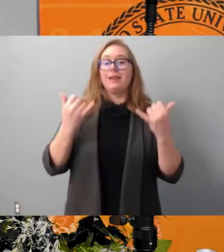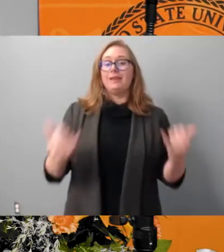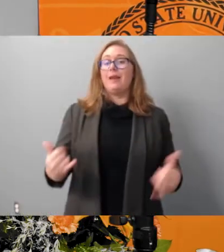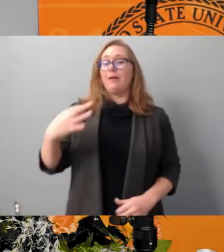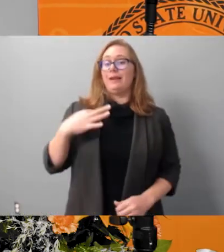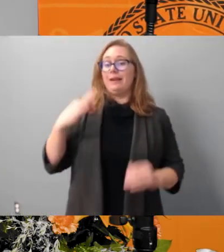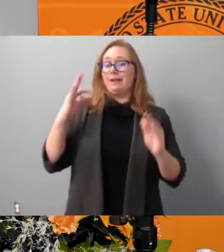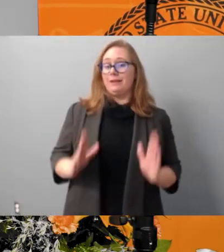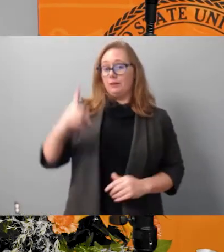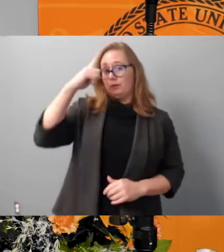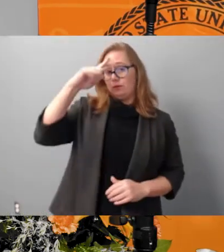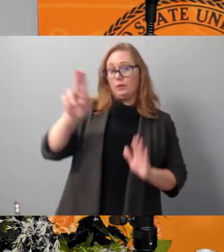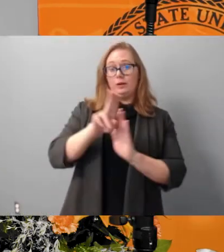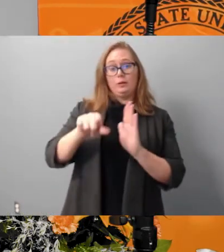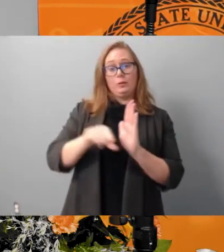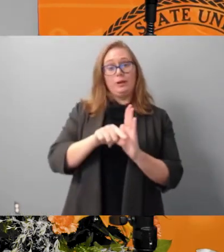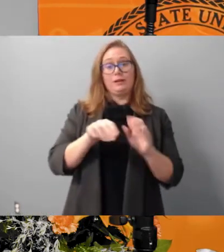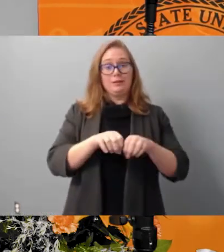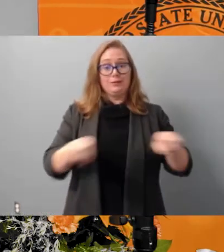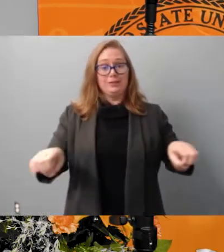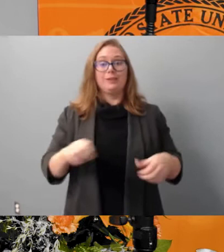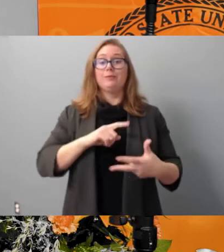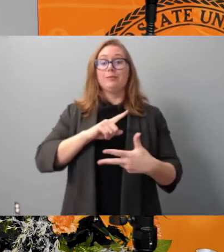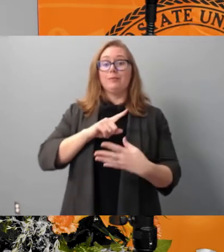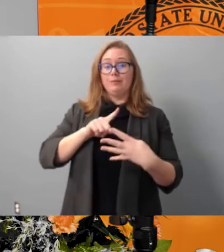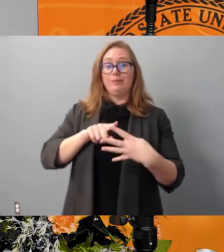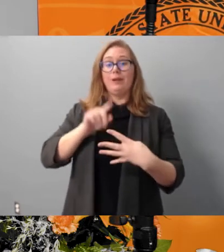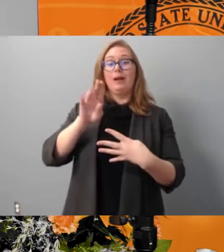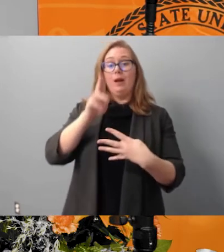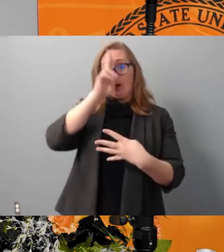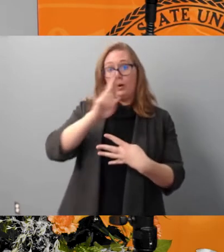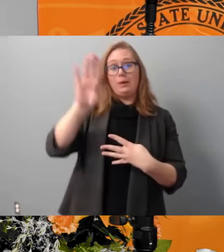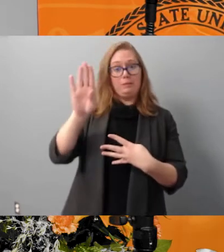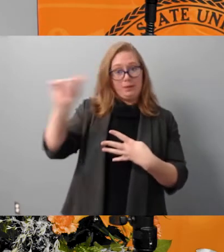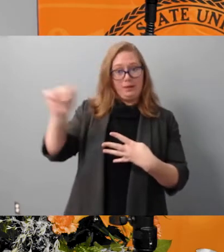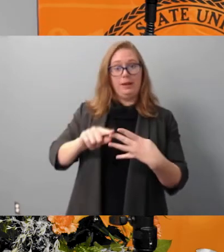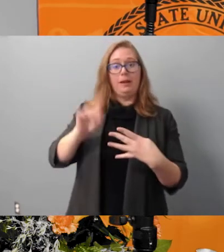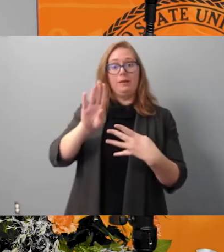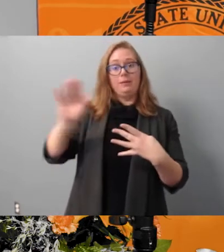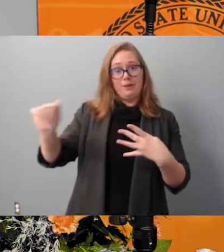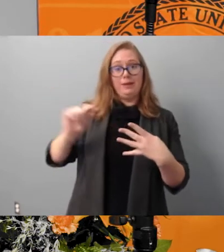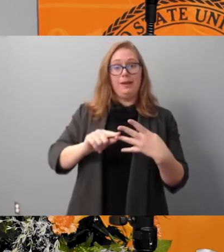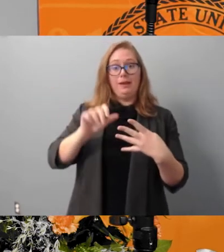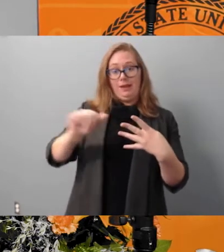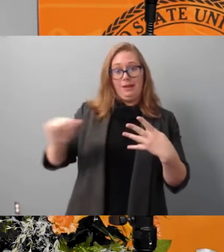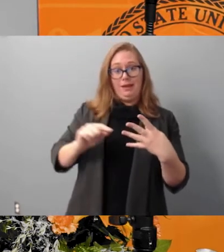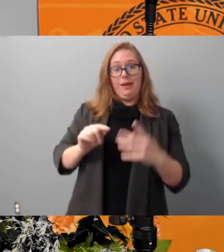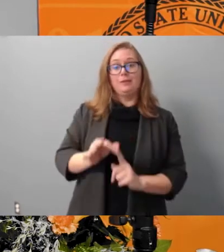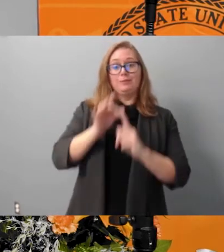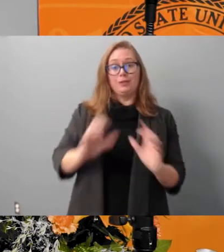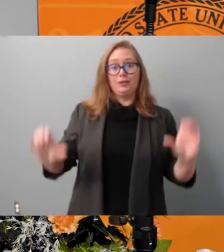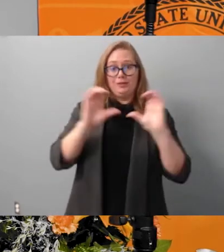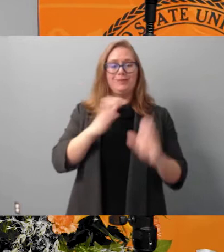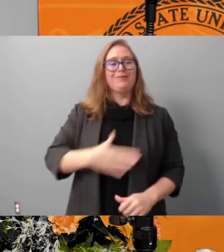And now for our candidates for undergraduate degrees. Would all those seeking bachelor and associate degrees and